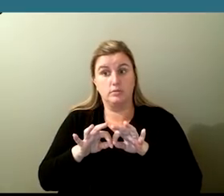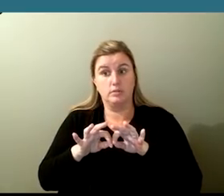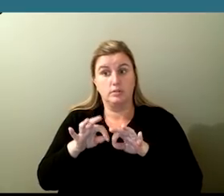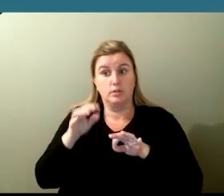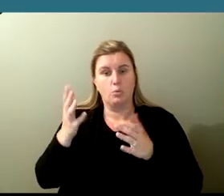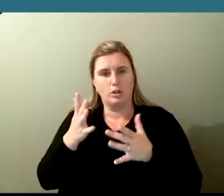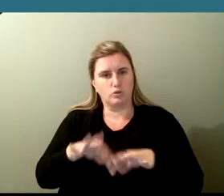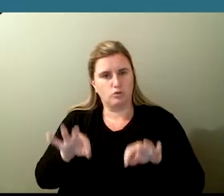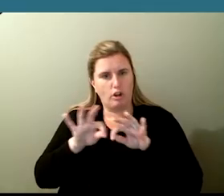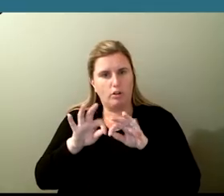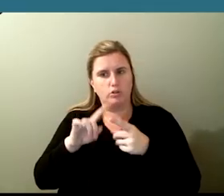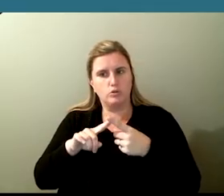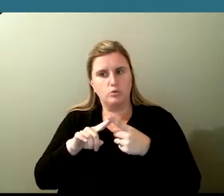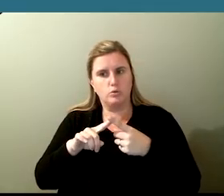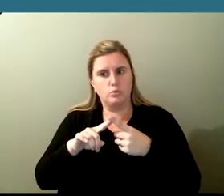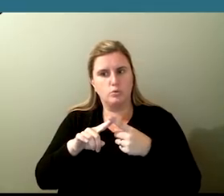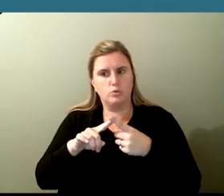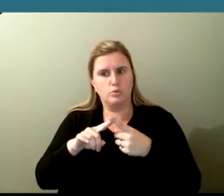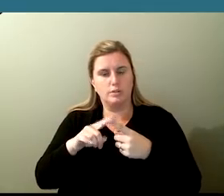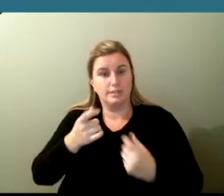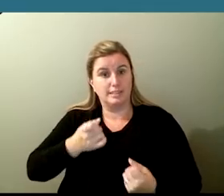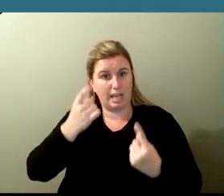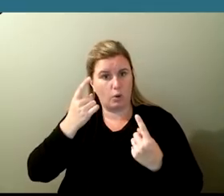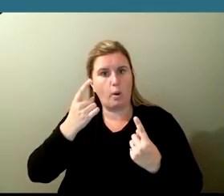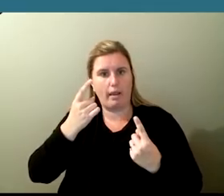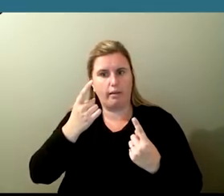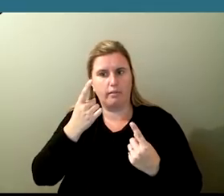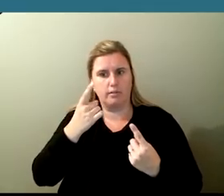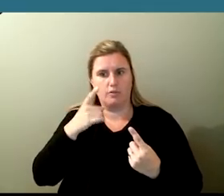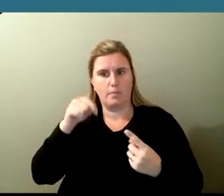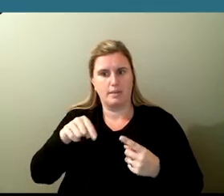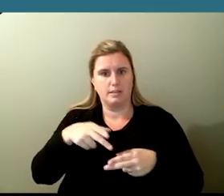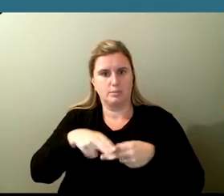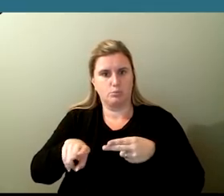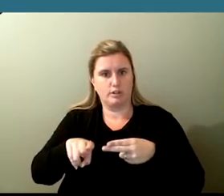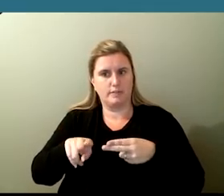what's critical to, well, what's a critical takeaway of this brief